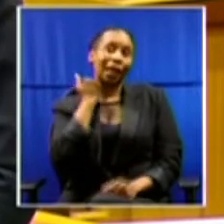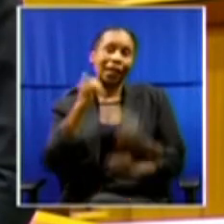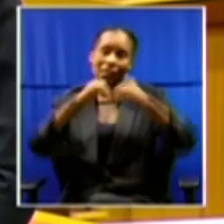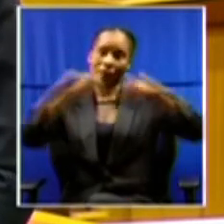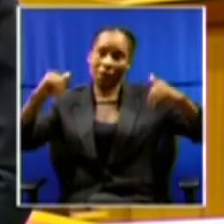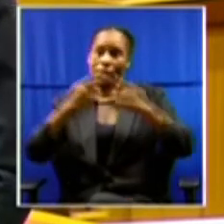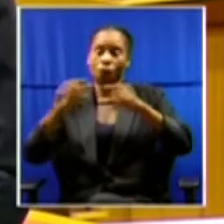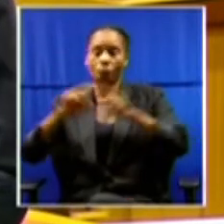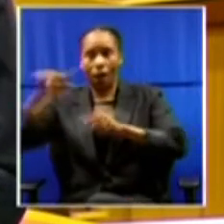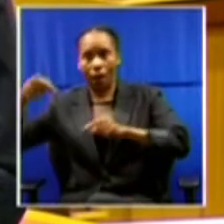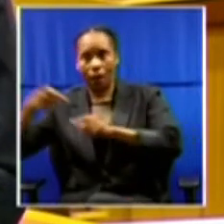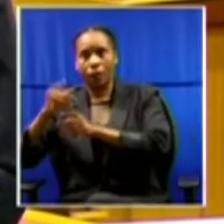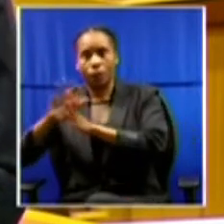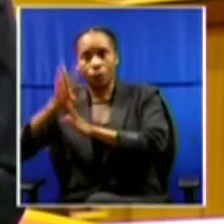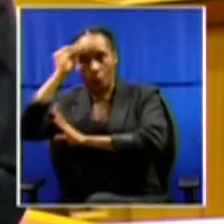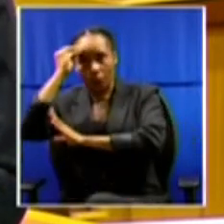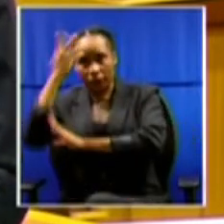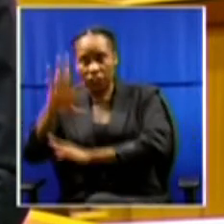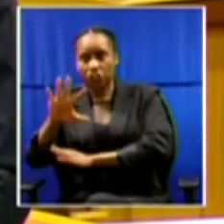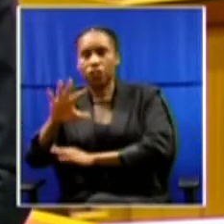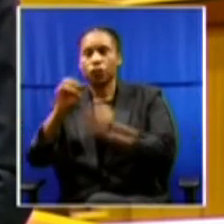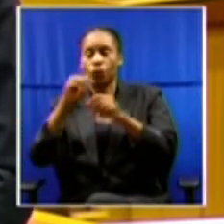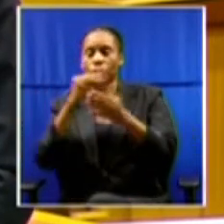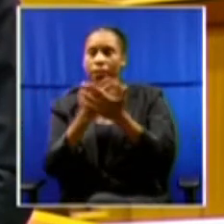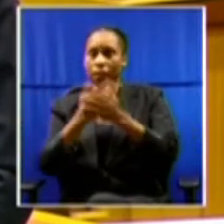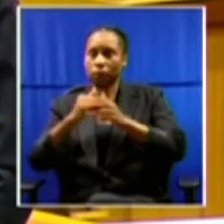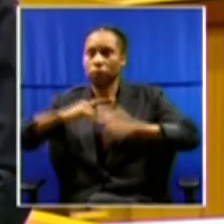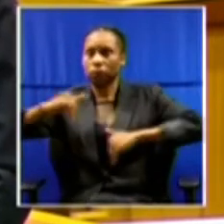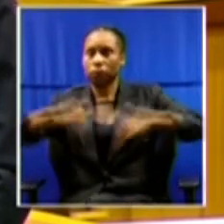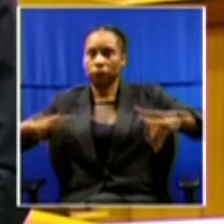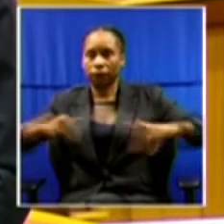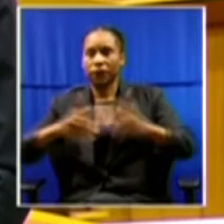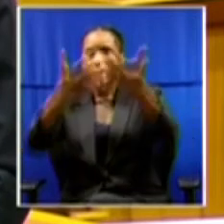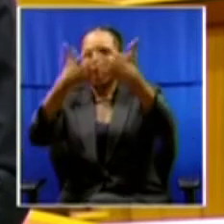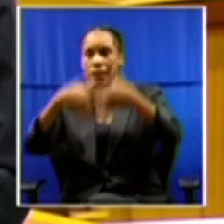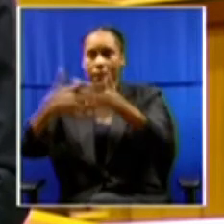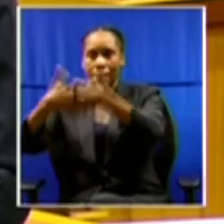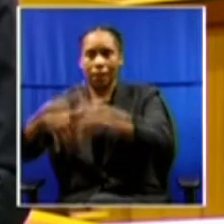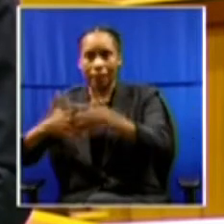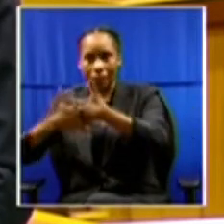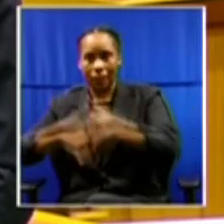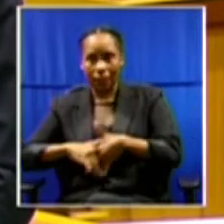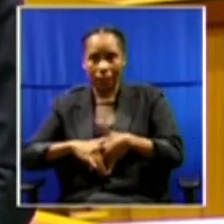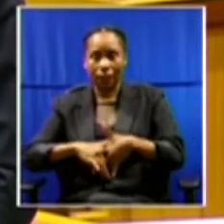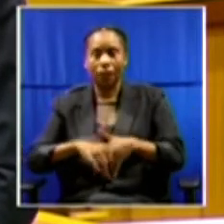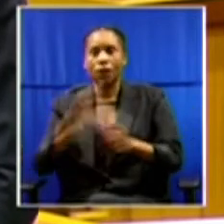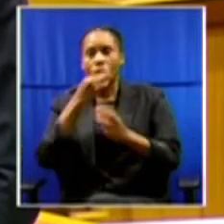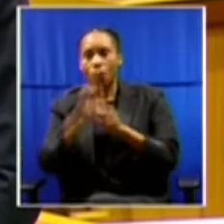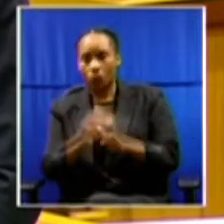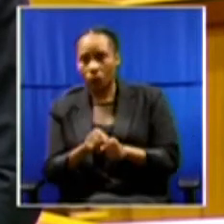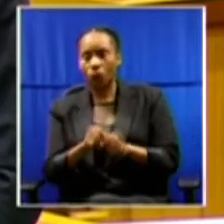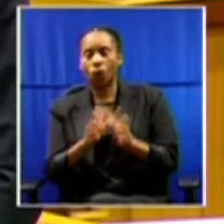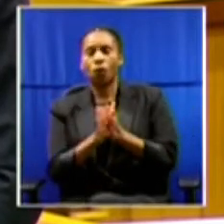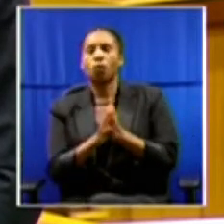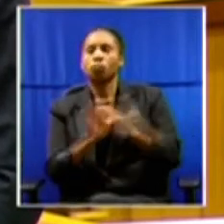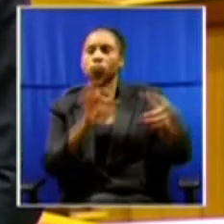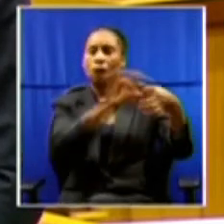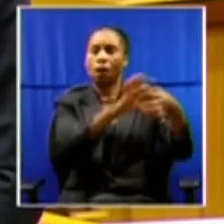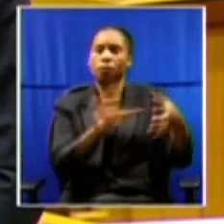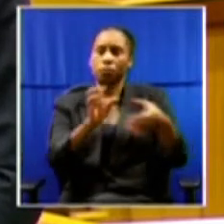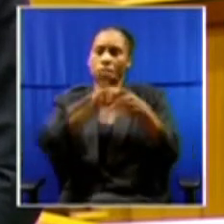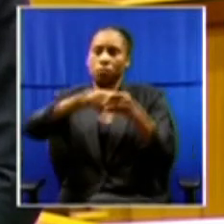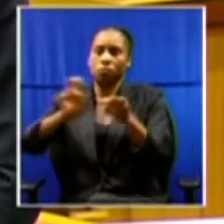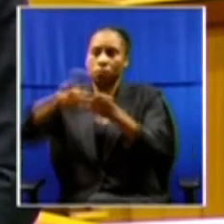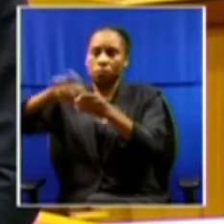to discourage gang activities. They are integrated irrespective of gang affiliation. All gang and